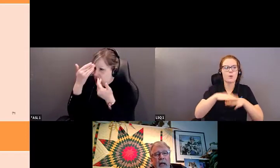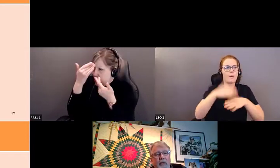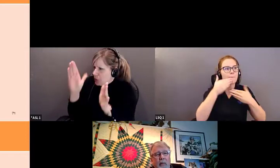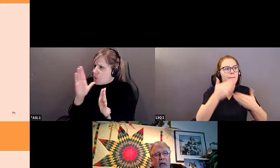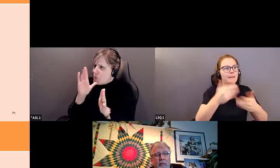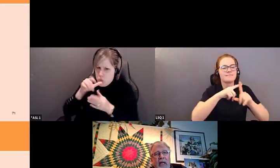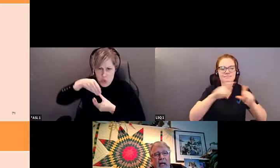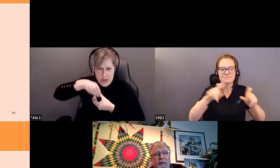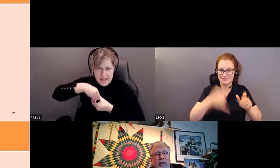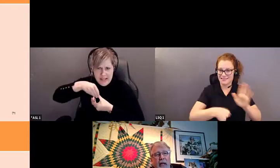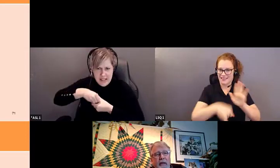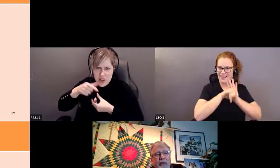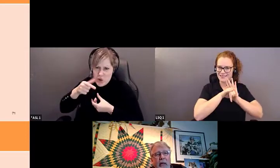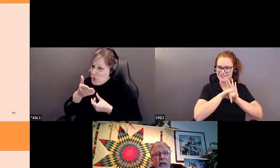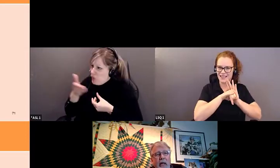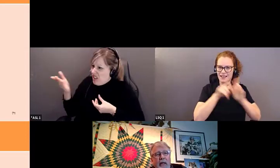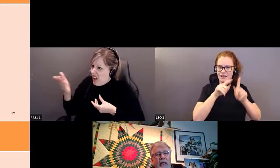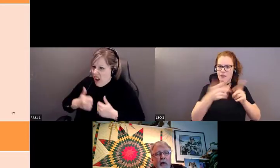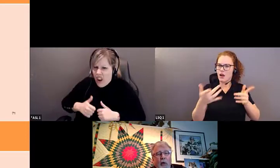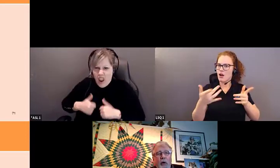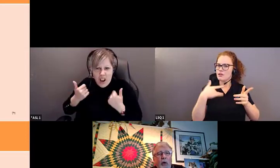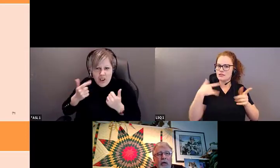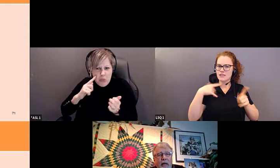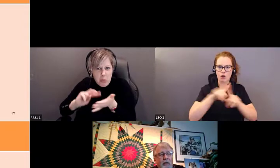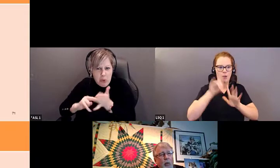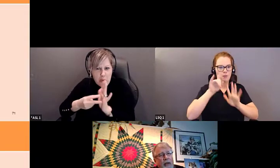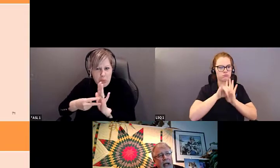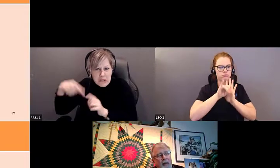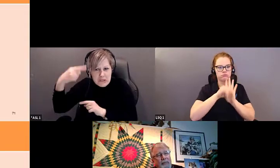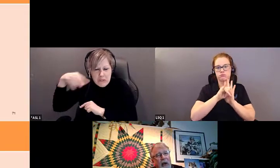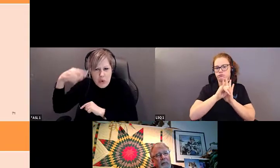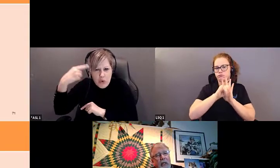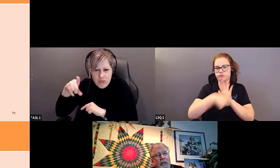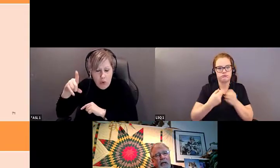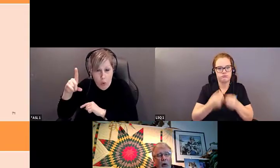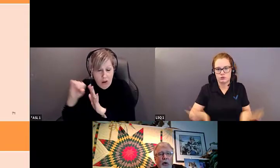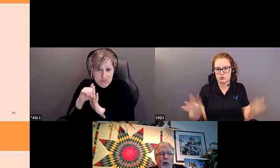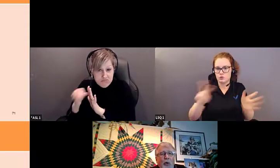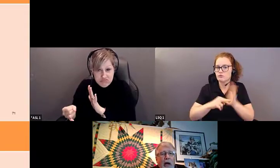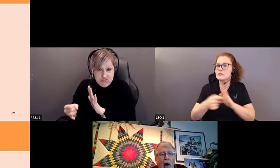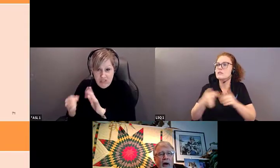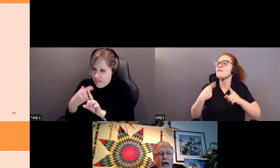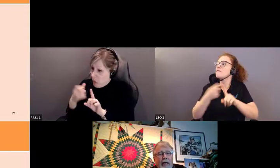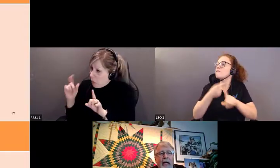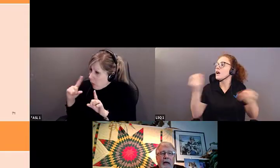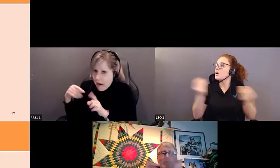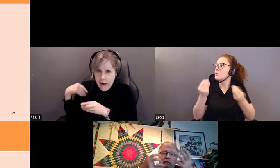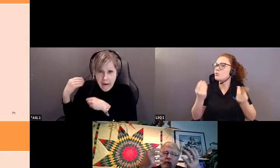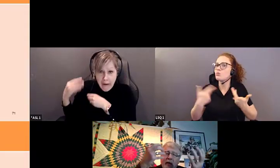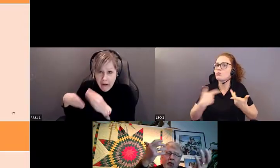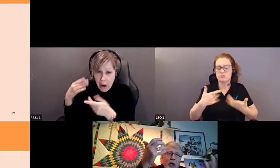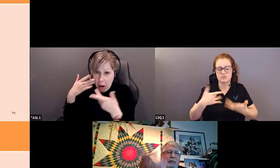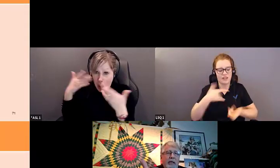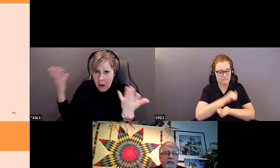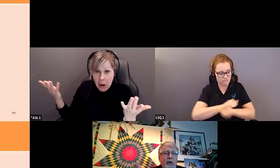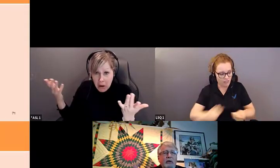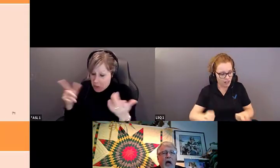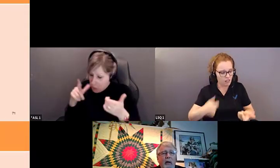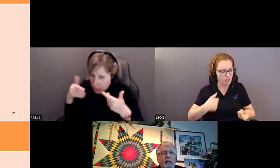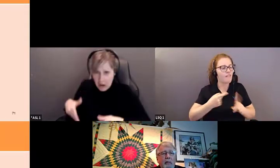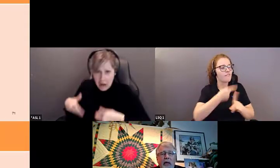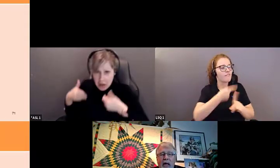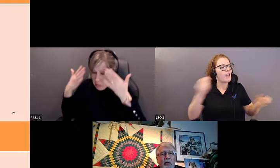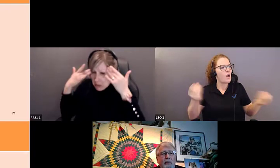ability to be able to make meaning of life. They don't know, in essence, where they come from. They don't know who they are, and they have an incredibly